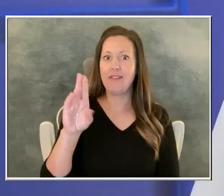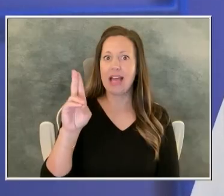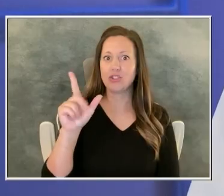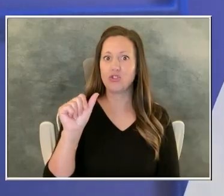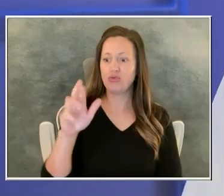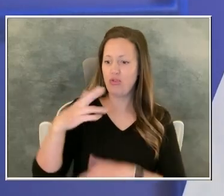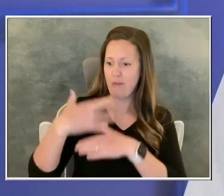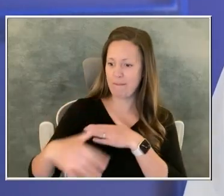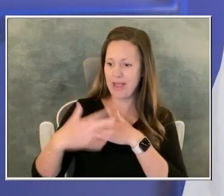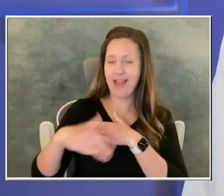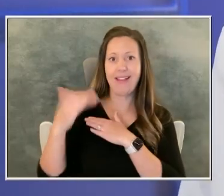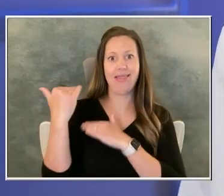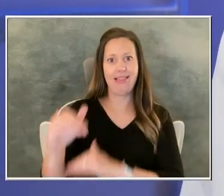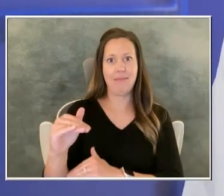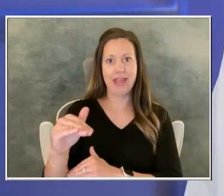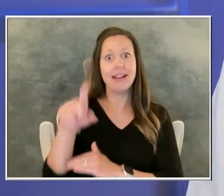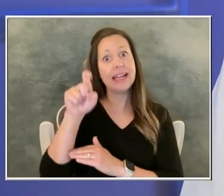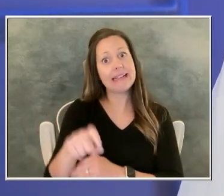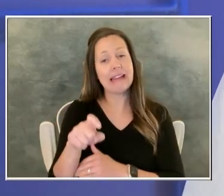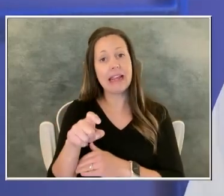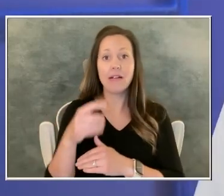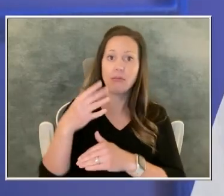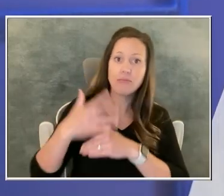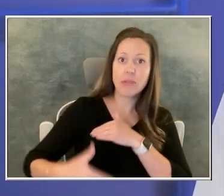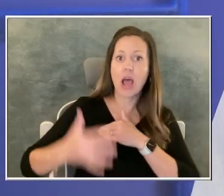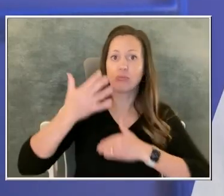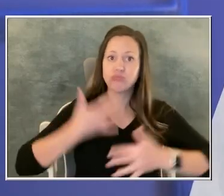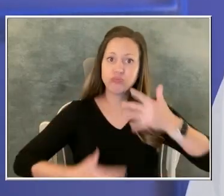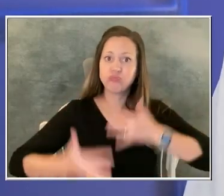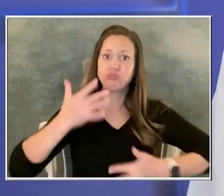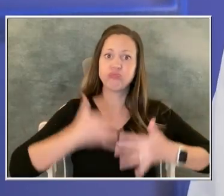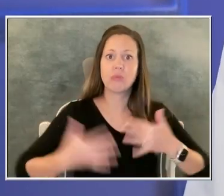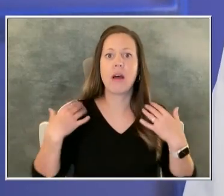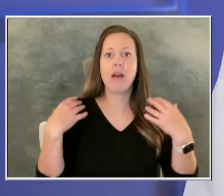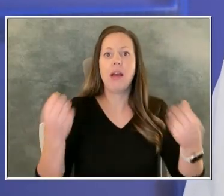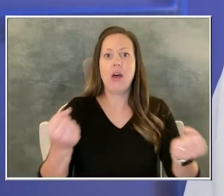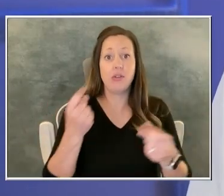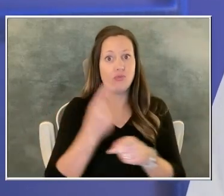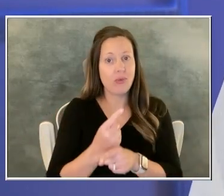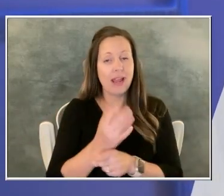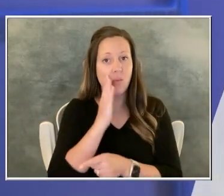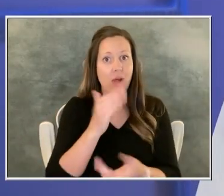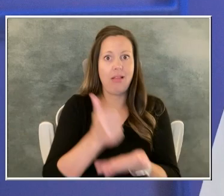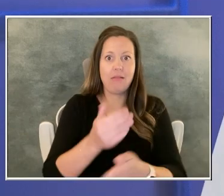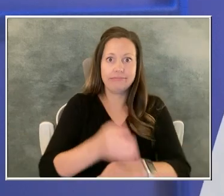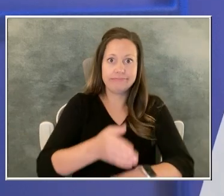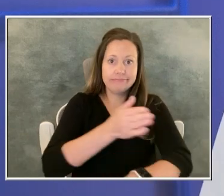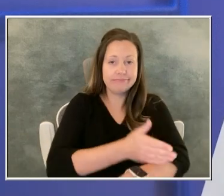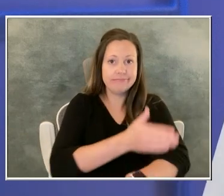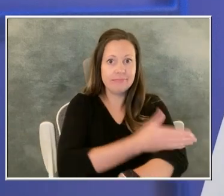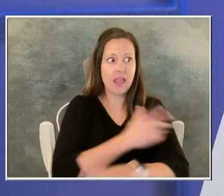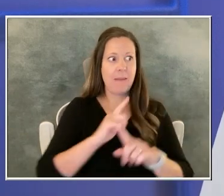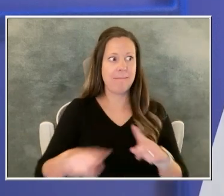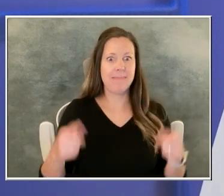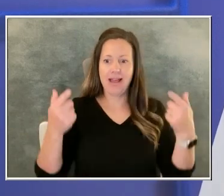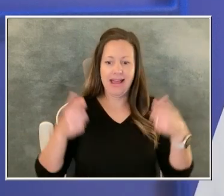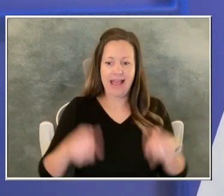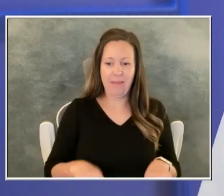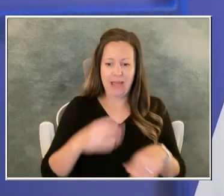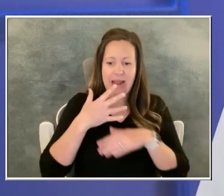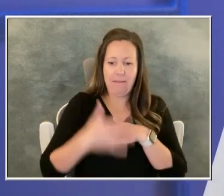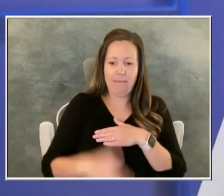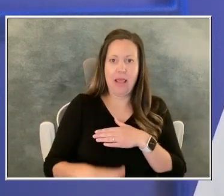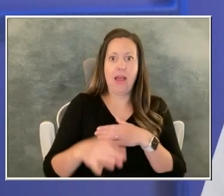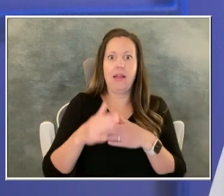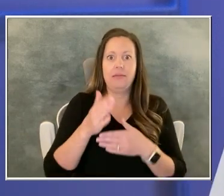that area to bring in healthy building blocks that will help rebuild and heal that tendon. But there's very poor blood flow to that area just because